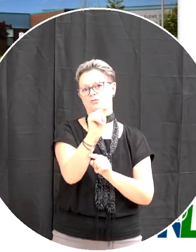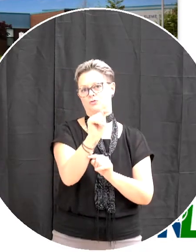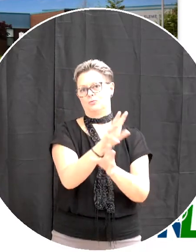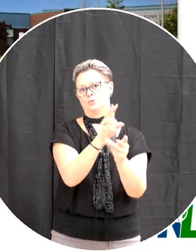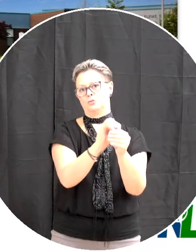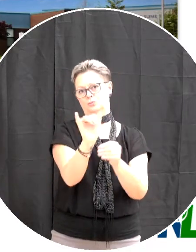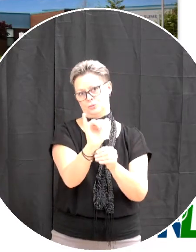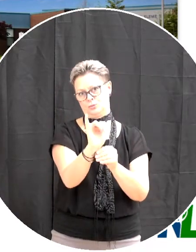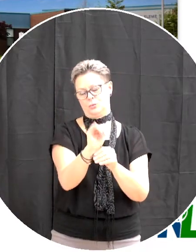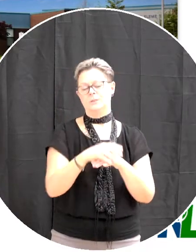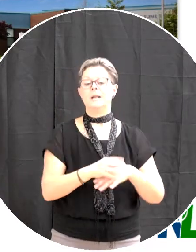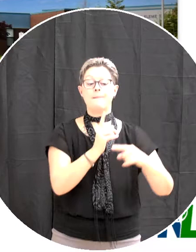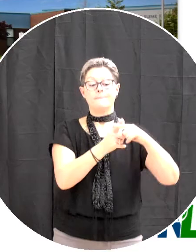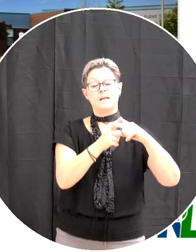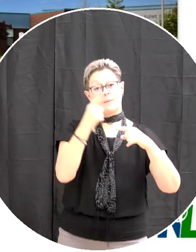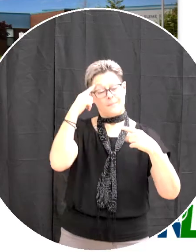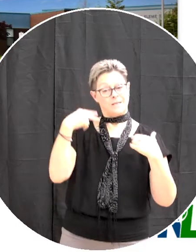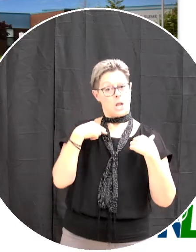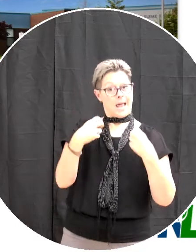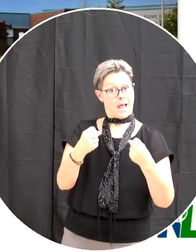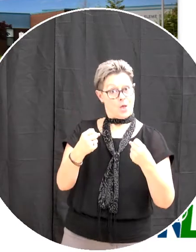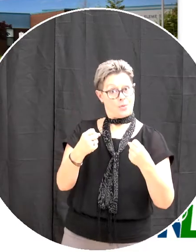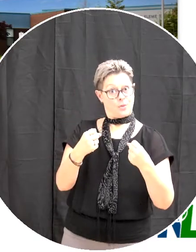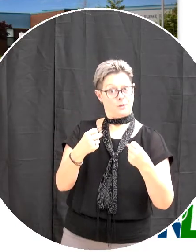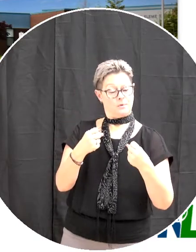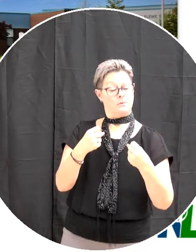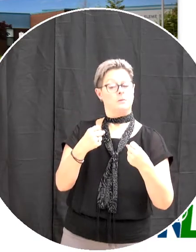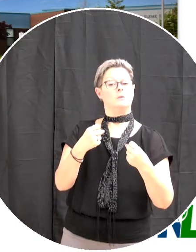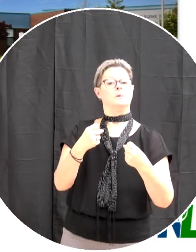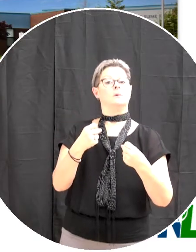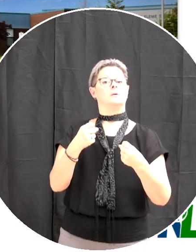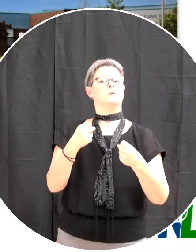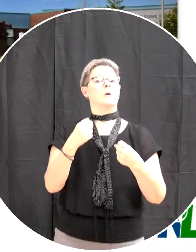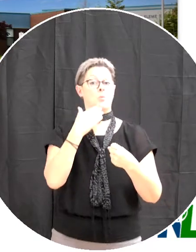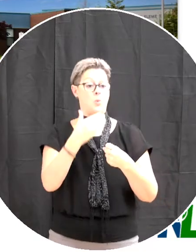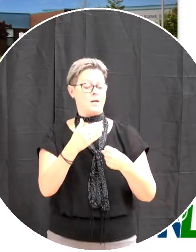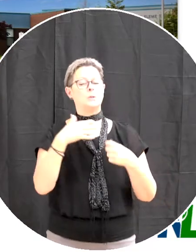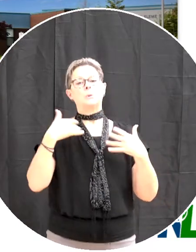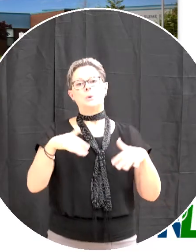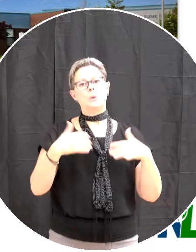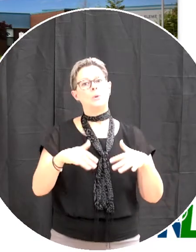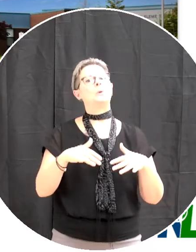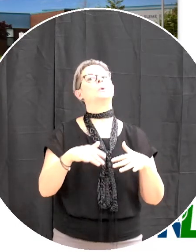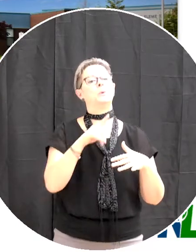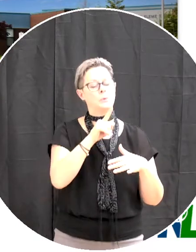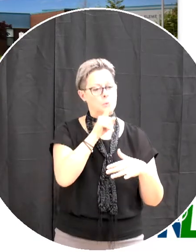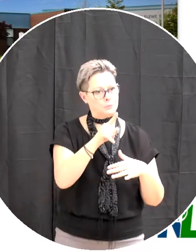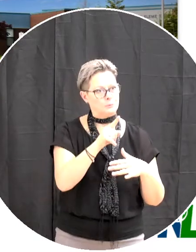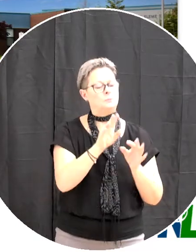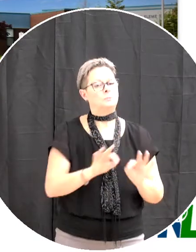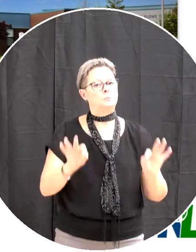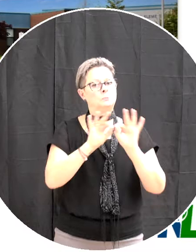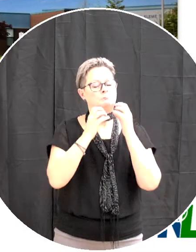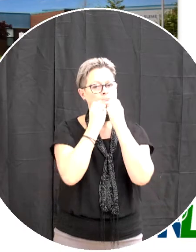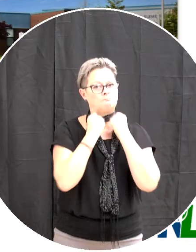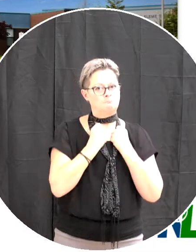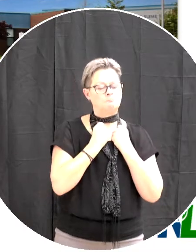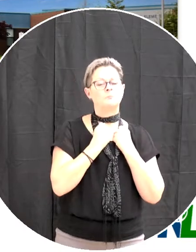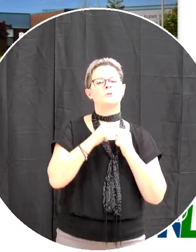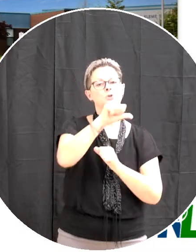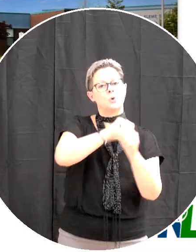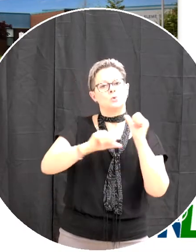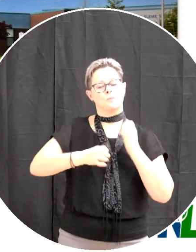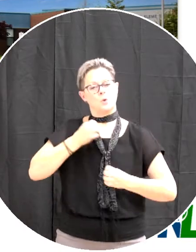In the positive mental health arena, health and wellness, big piece of our work, social and emotional learning for parents and